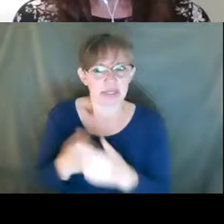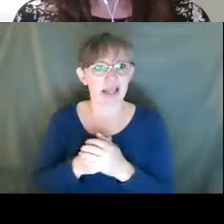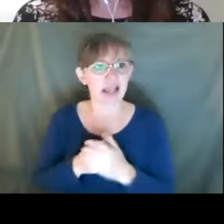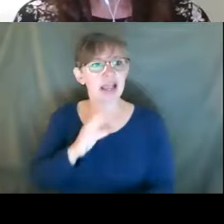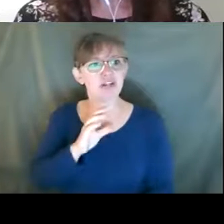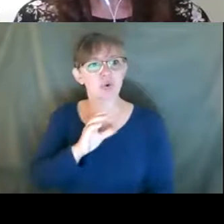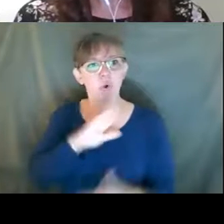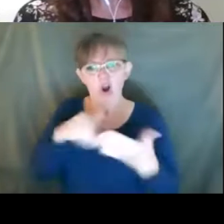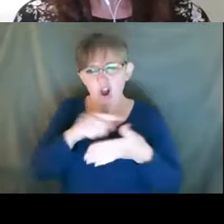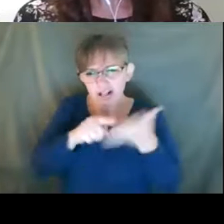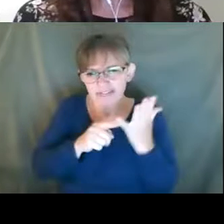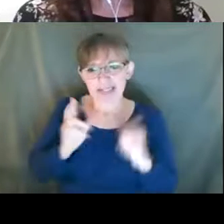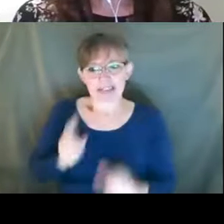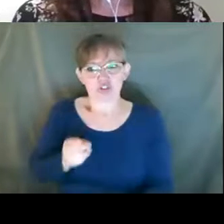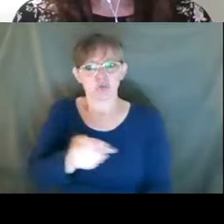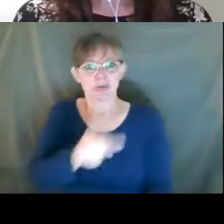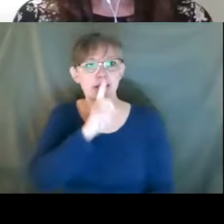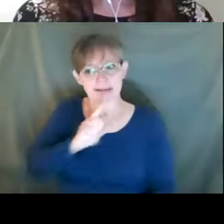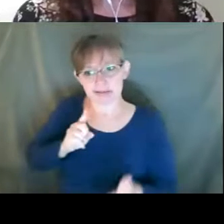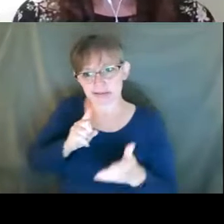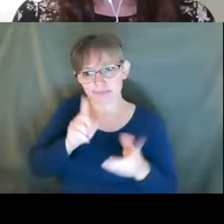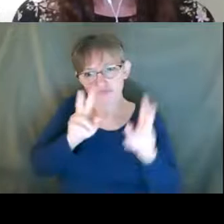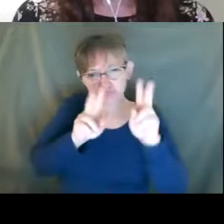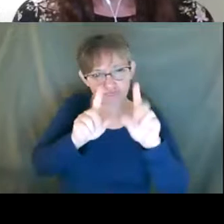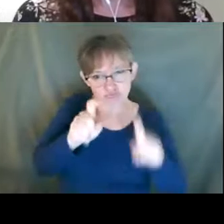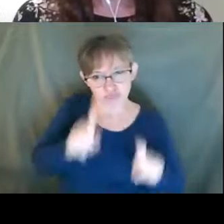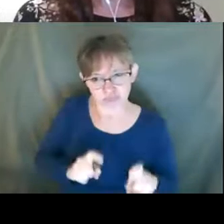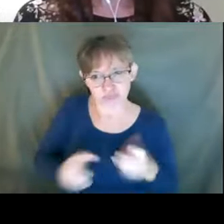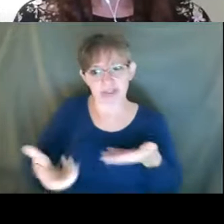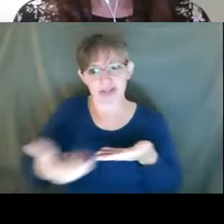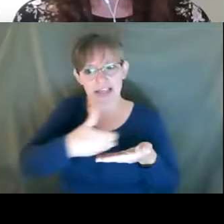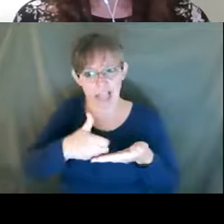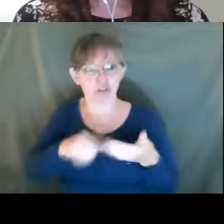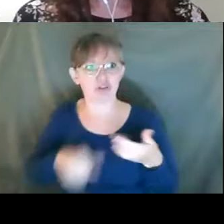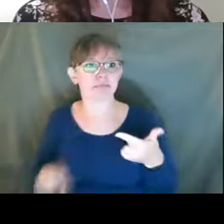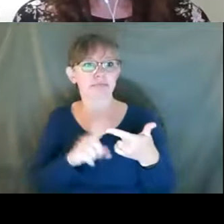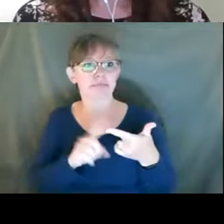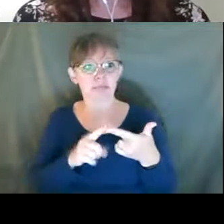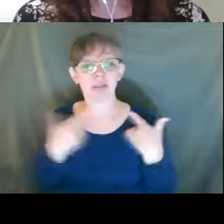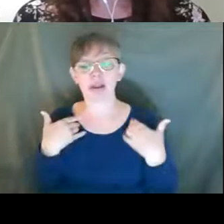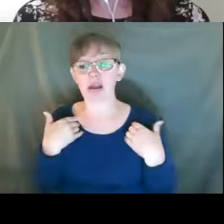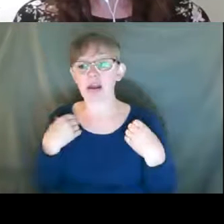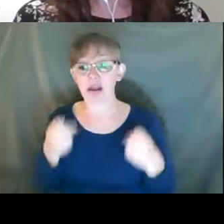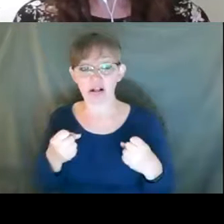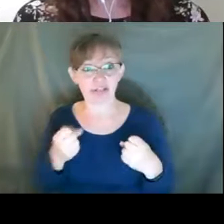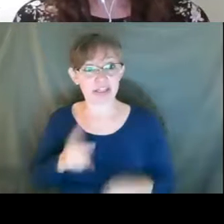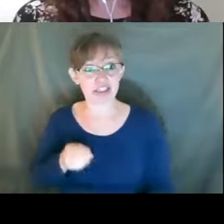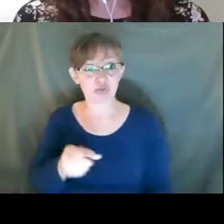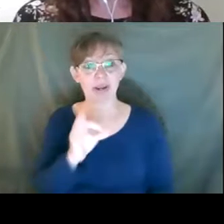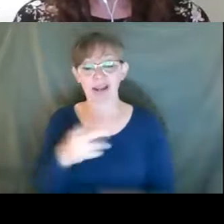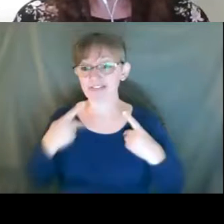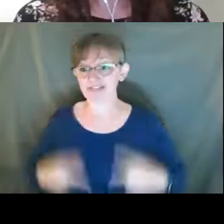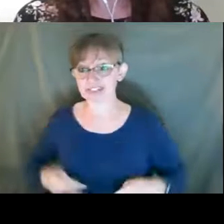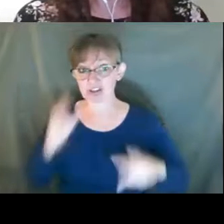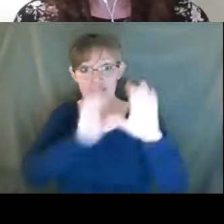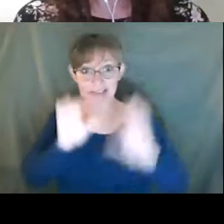is obtained. A health history and physical exam is completed, where we have a full listing of prescribed